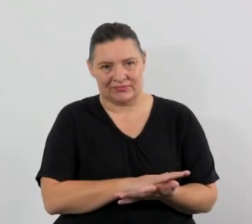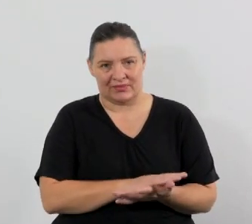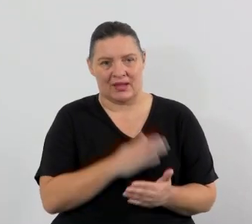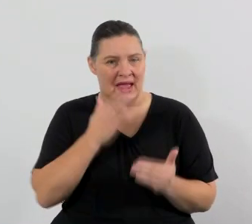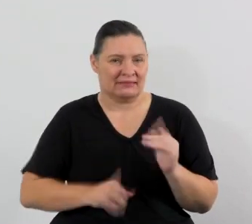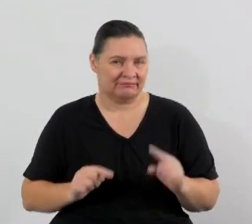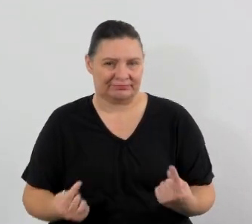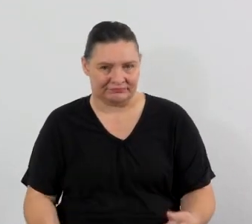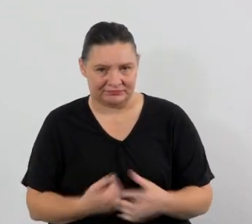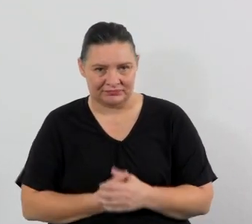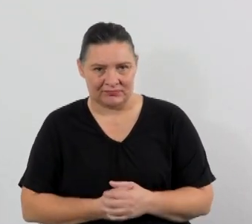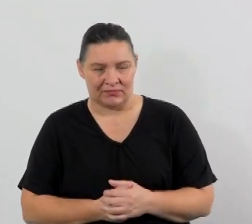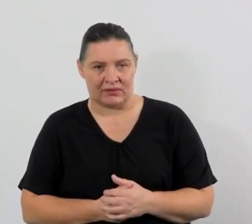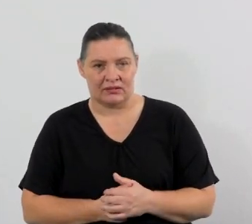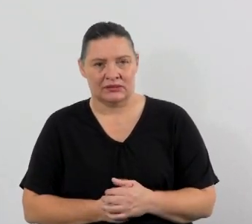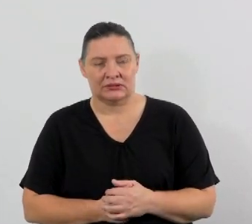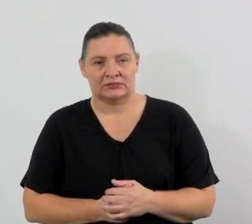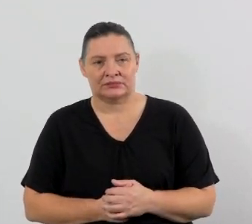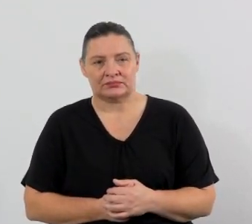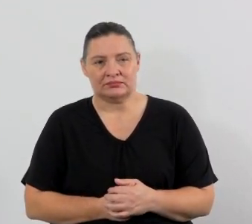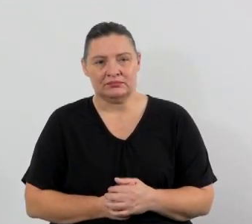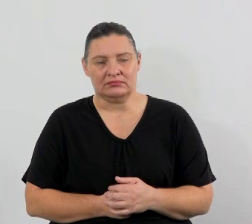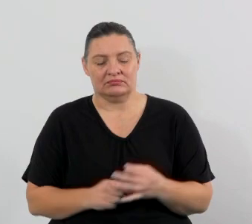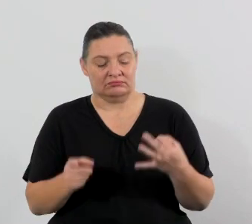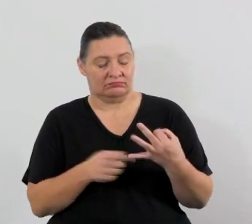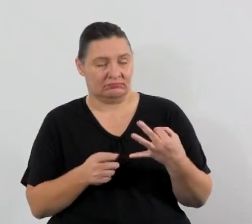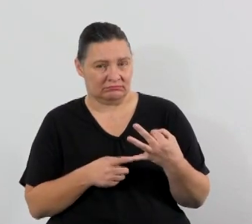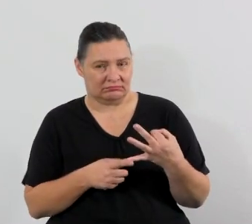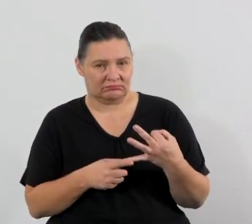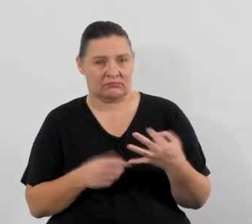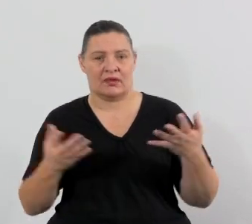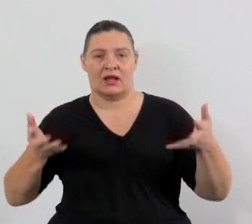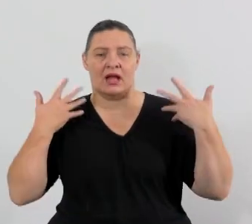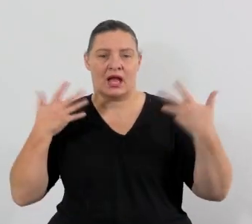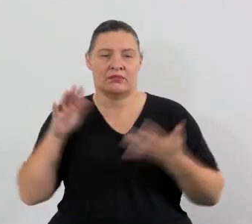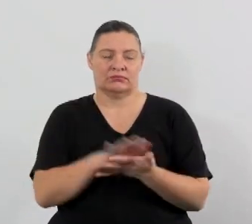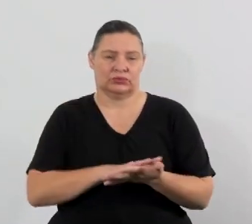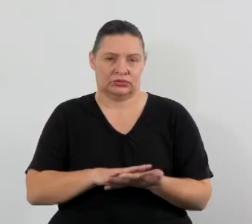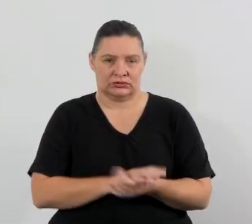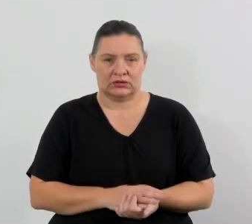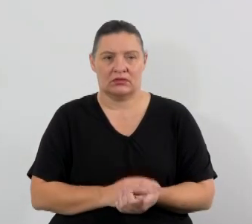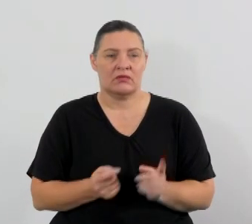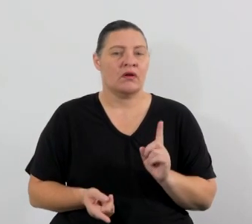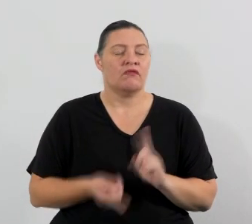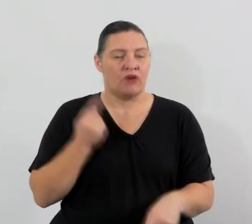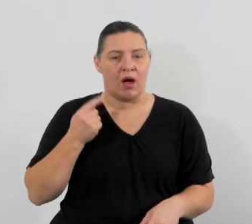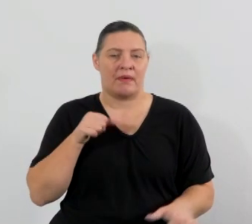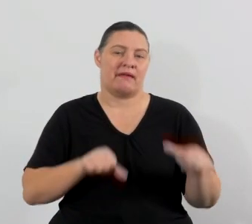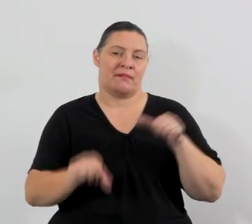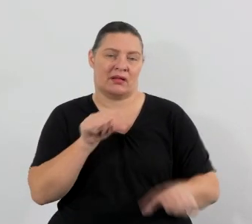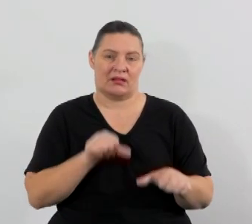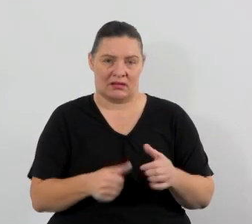not come to an end. Now we are going to look at the last one, which is air pollution. So air pollution comes